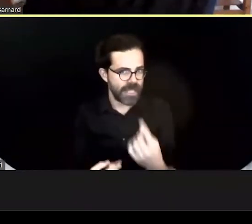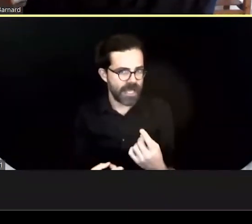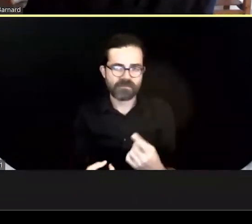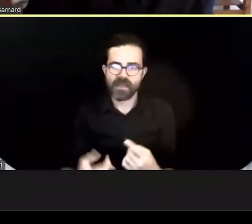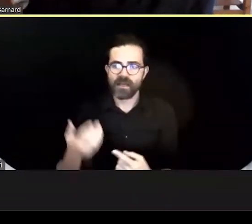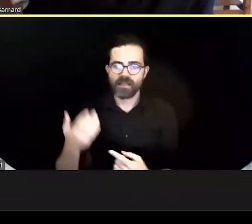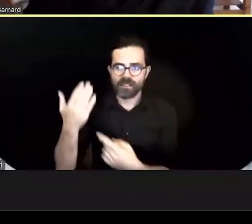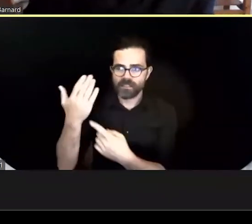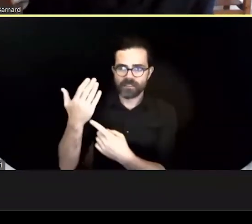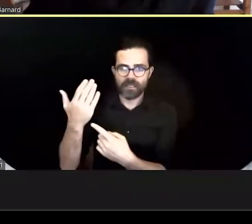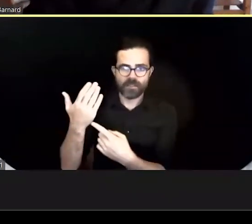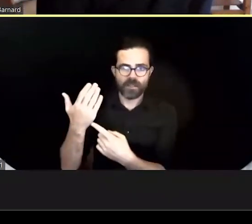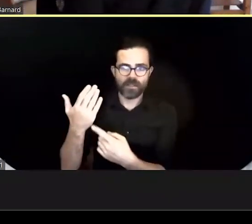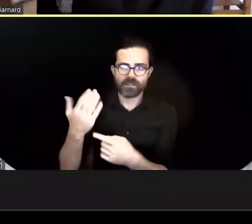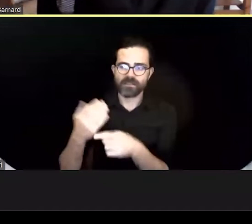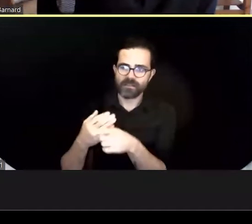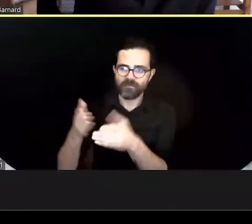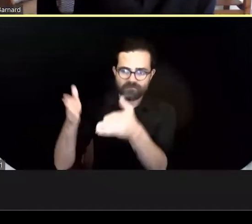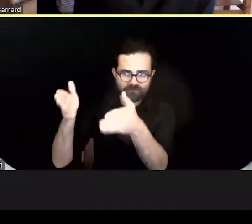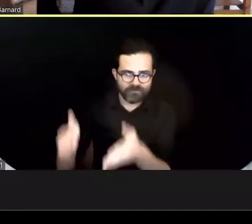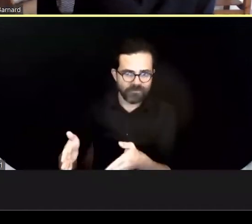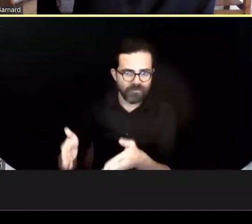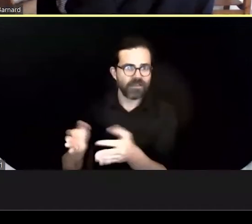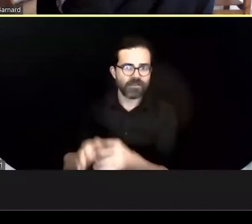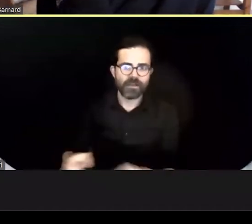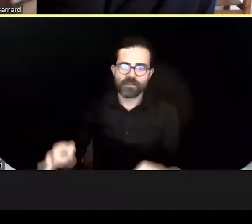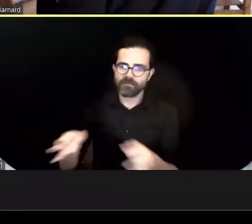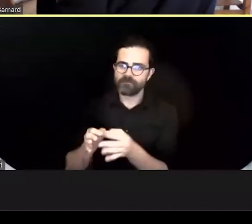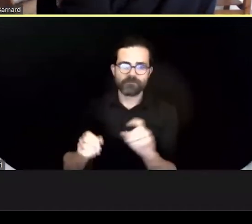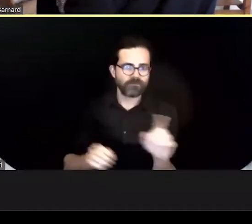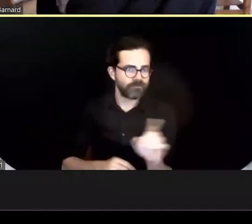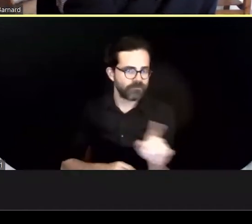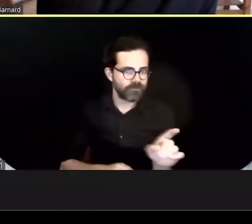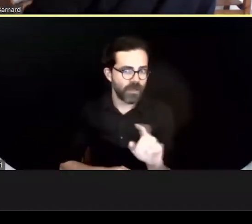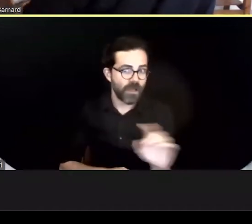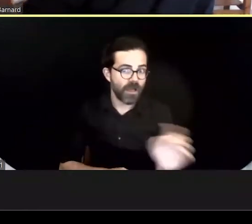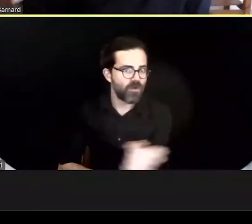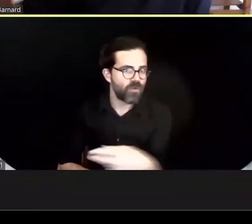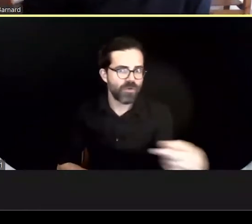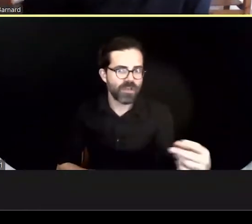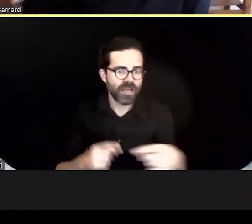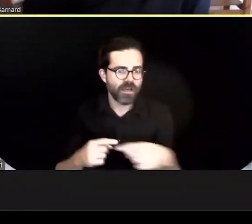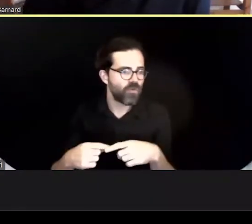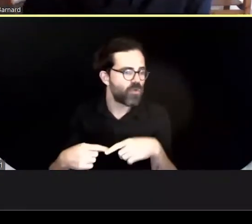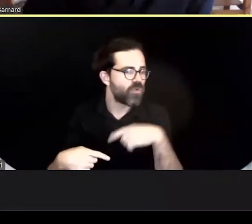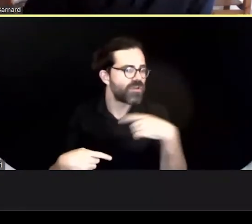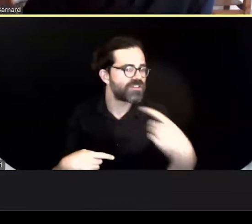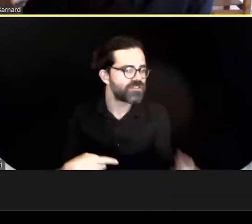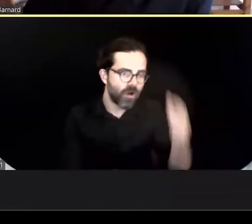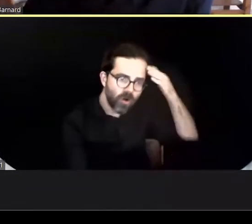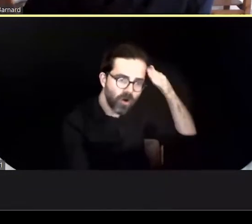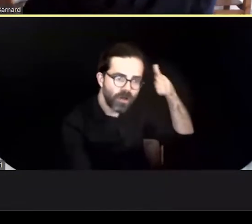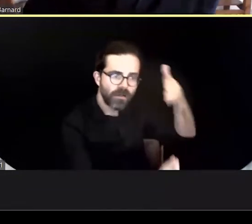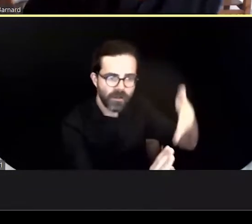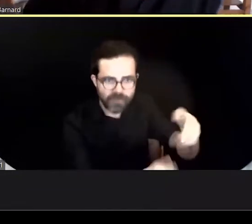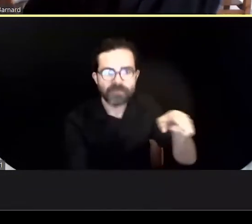the outcomes. What are you actually trying to achieve? And that becomes incredibly important because